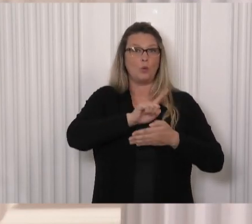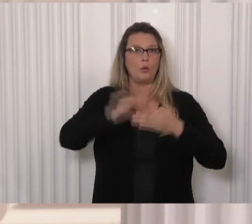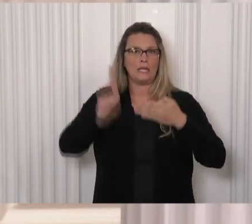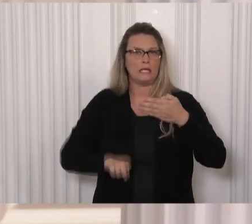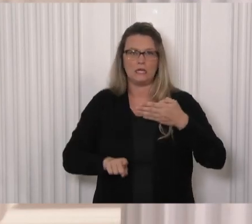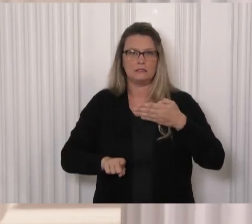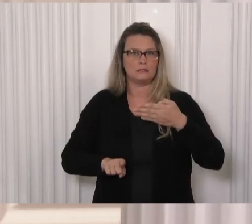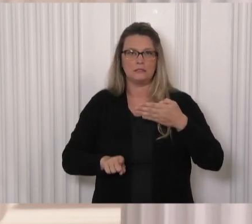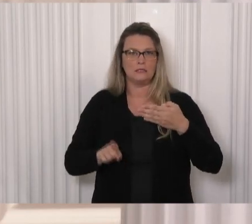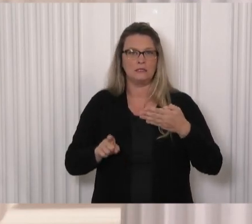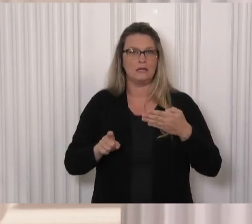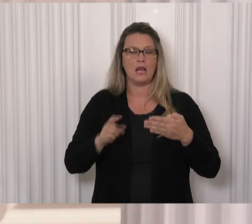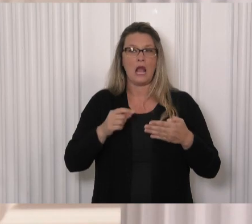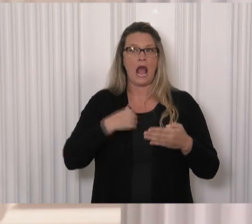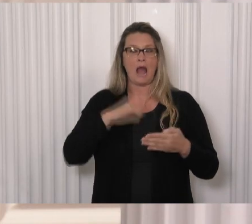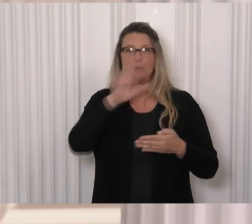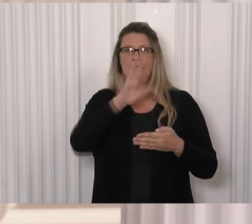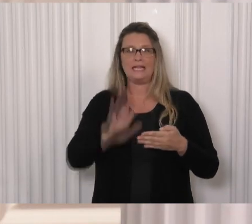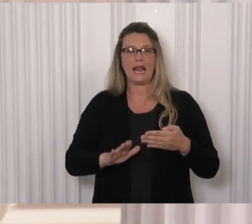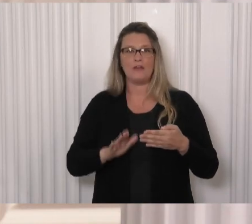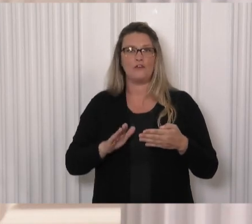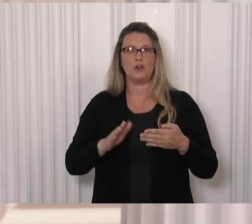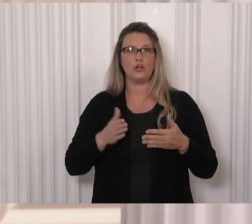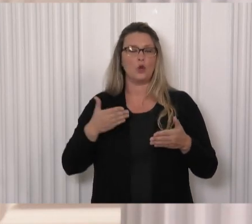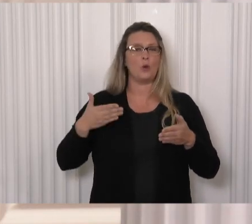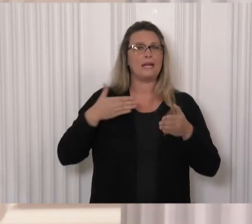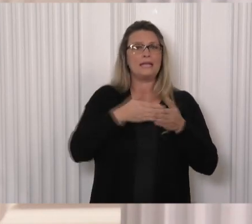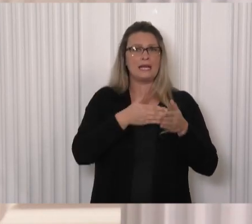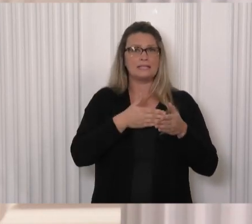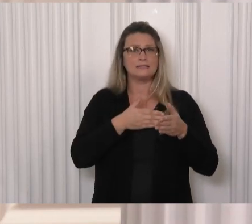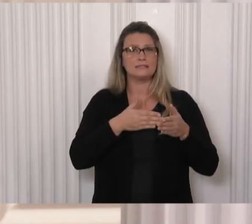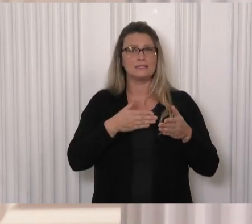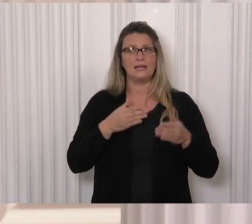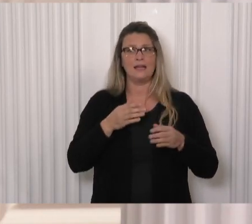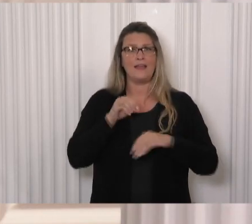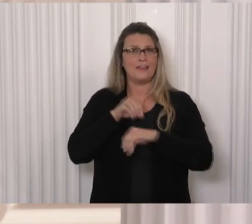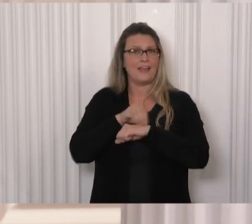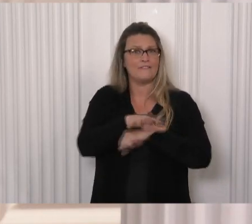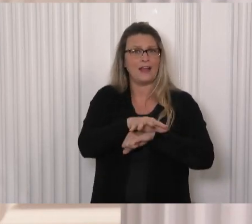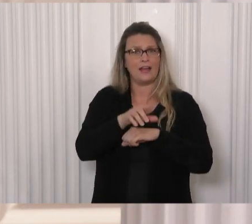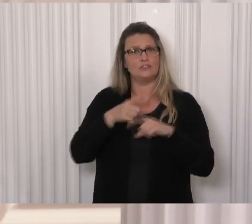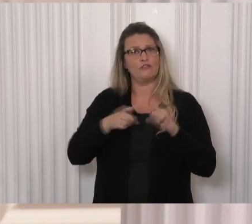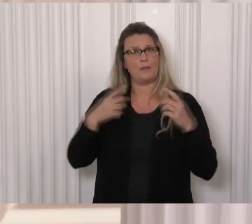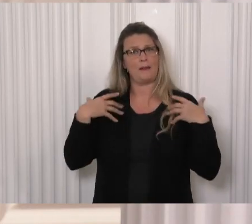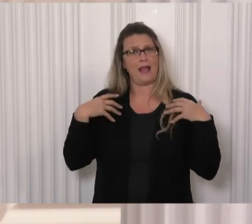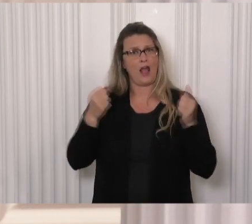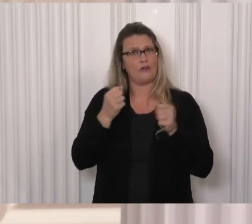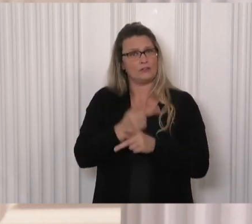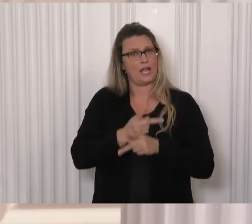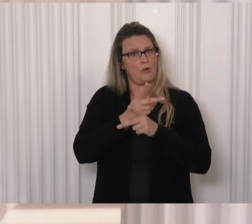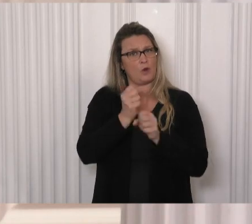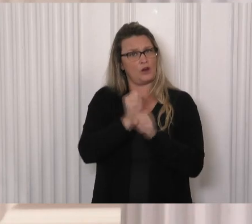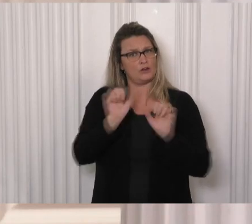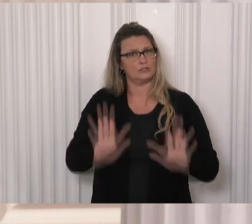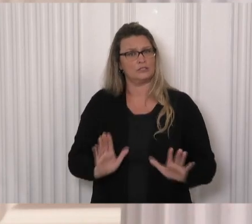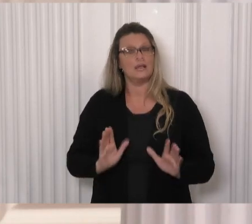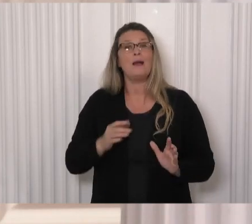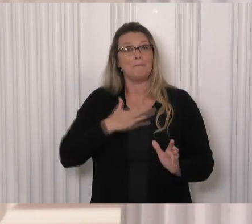would not go against the advice of our medical community. At the time that we went on the